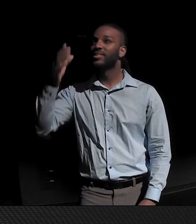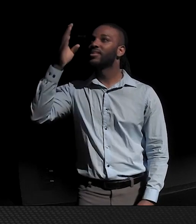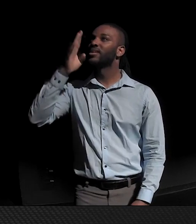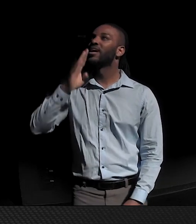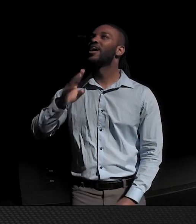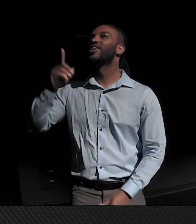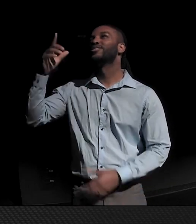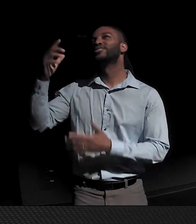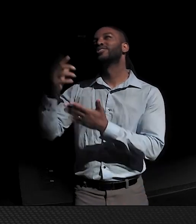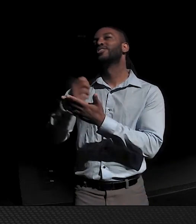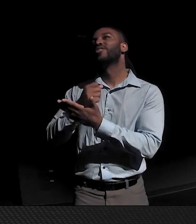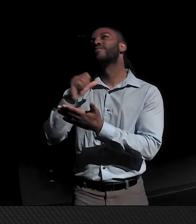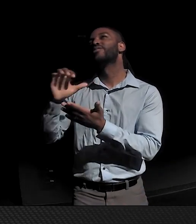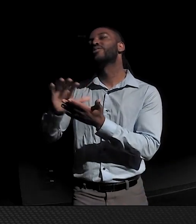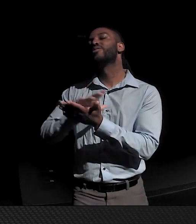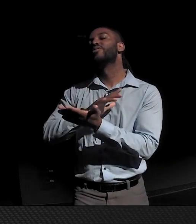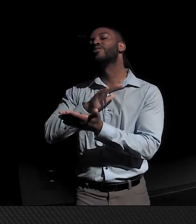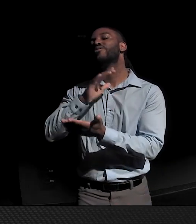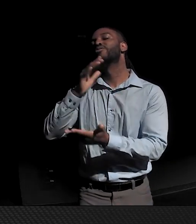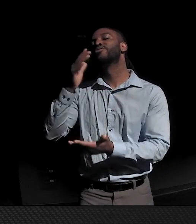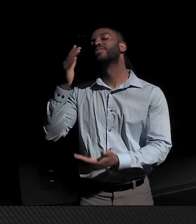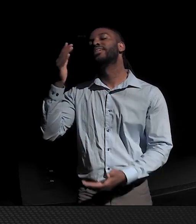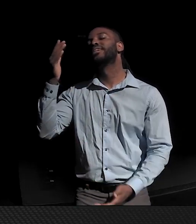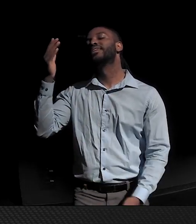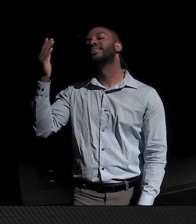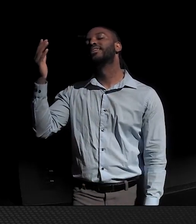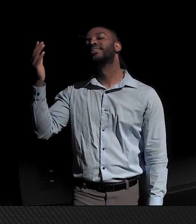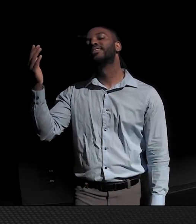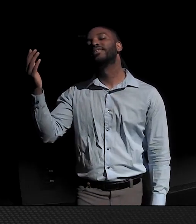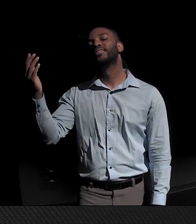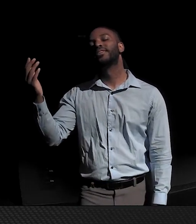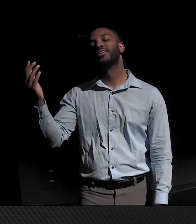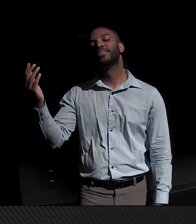God, you deserve the glory.